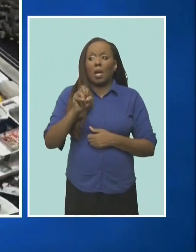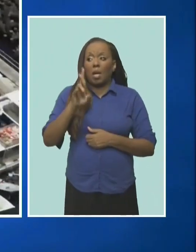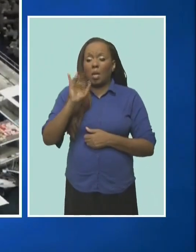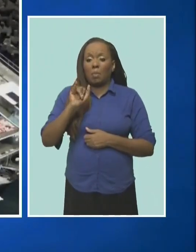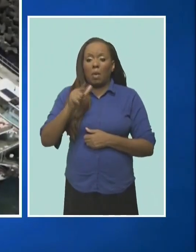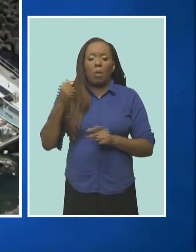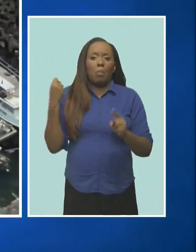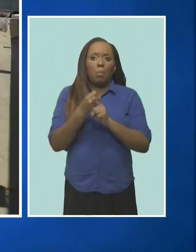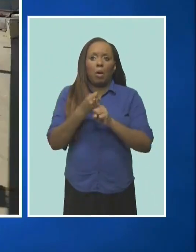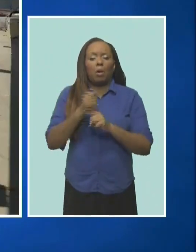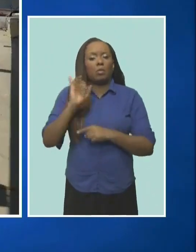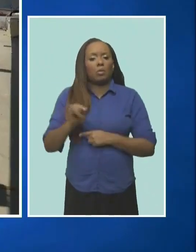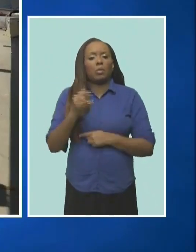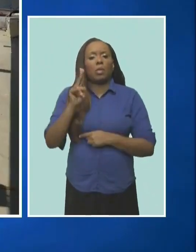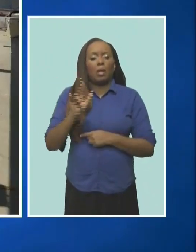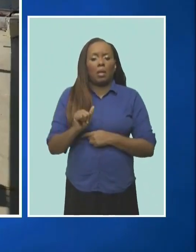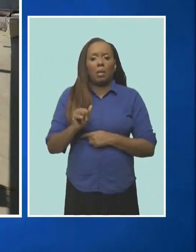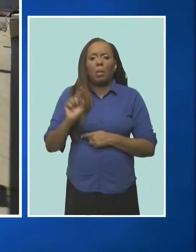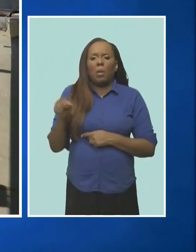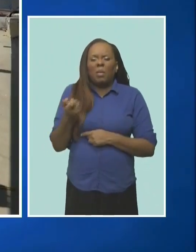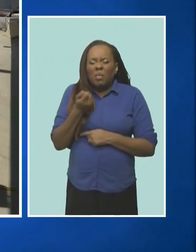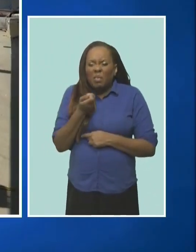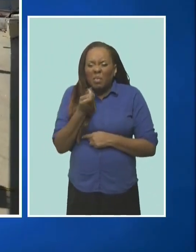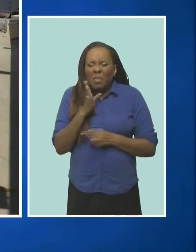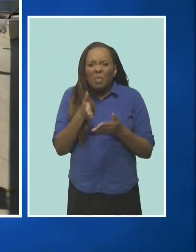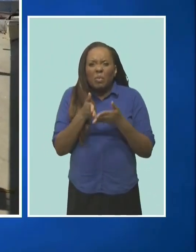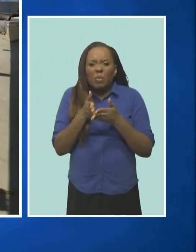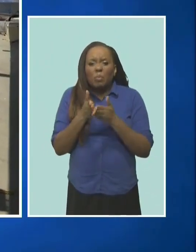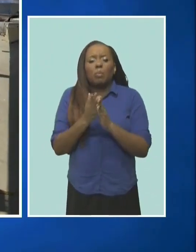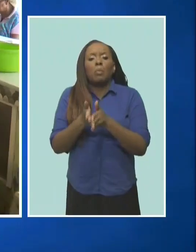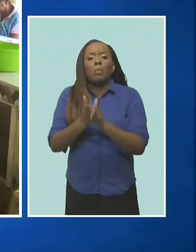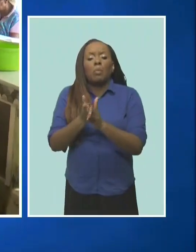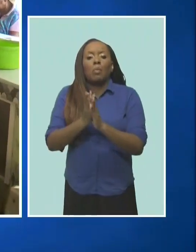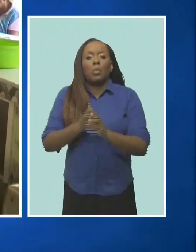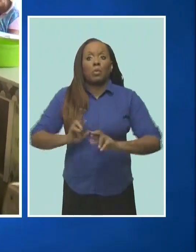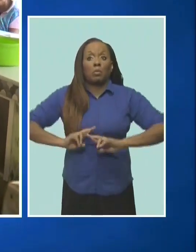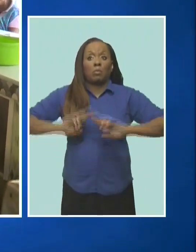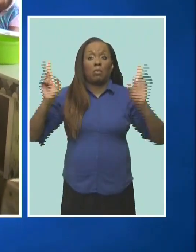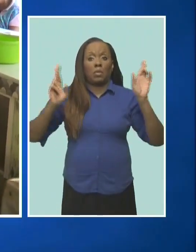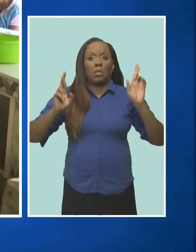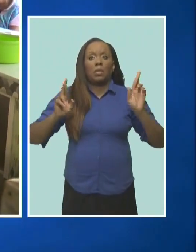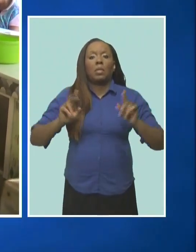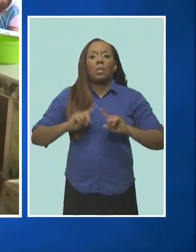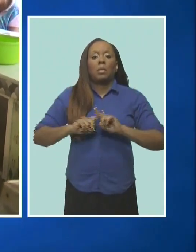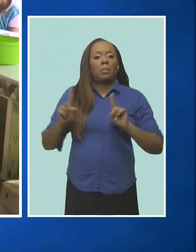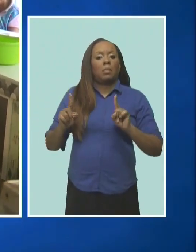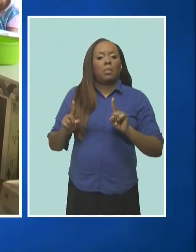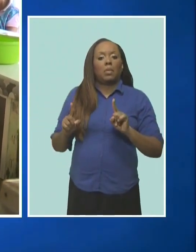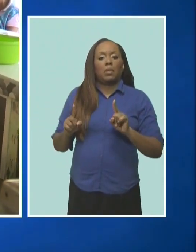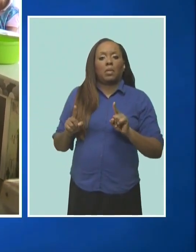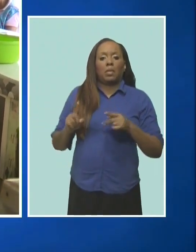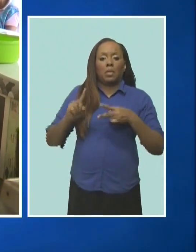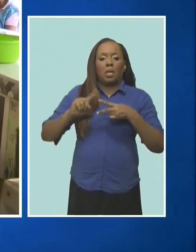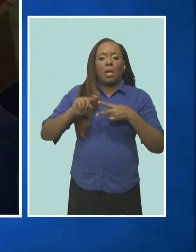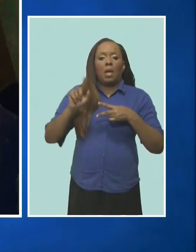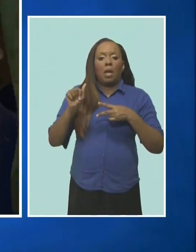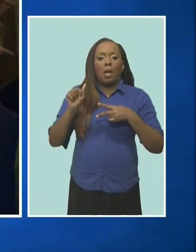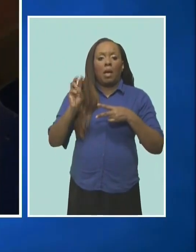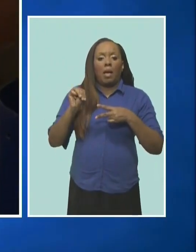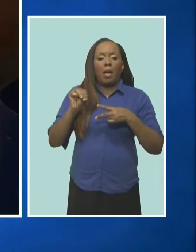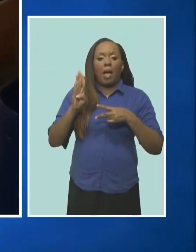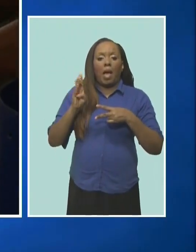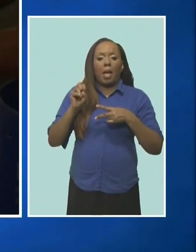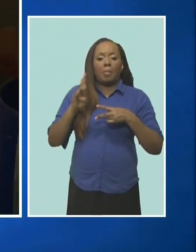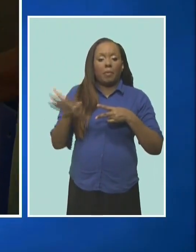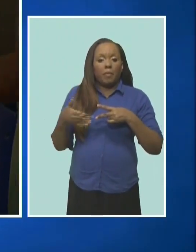of July, and only a few boats have returned to the water. However, the presence of amberfish and tuna this morning from the few